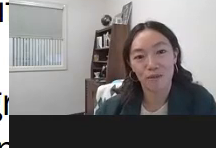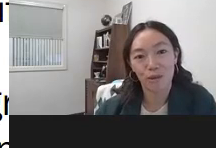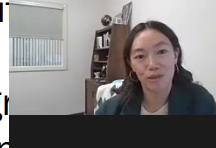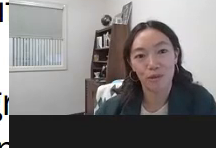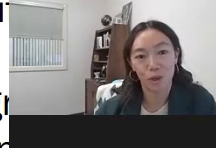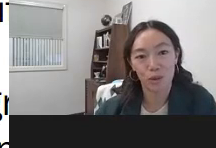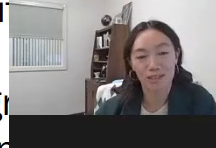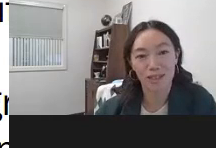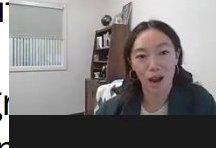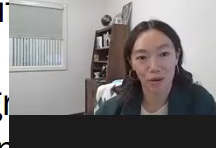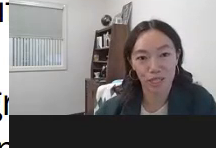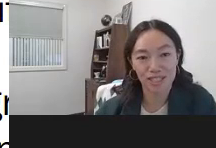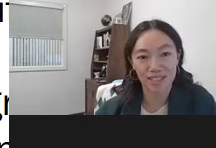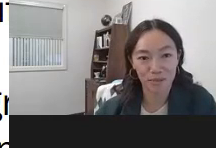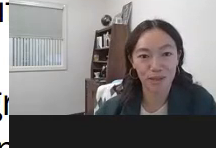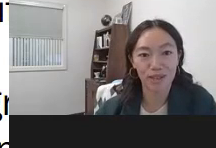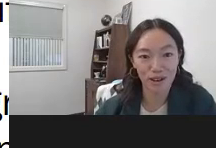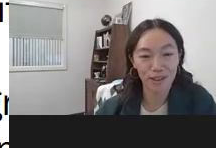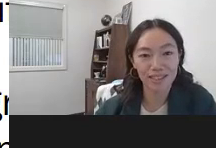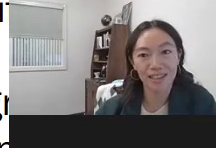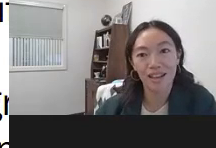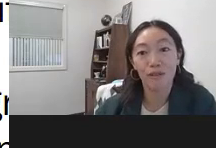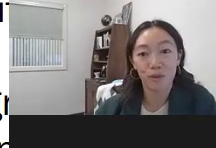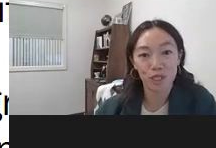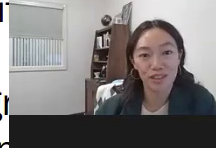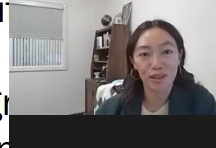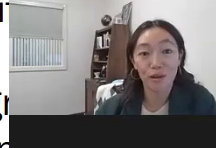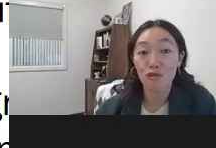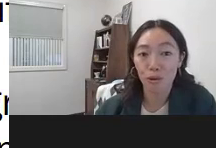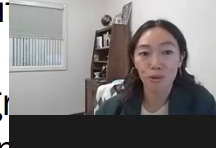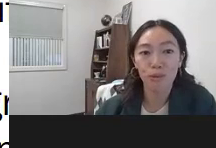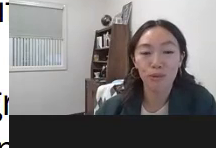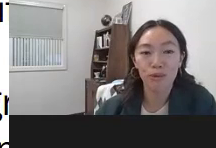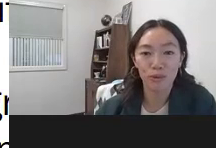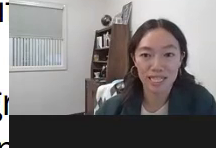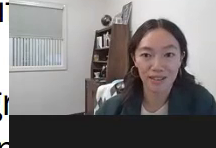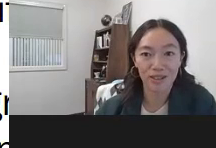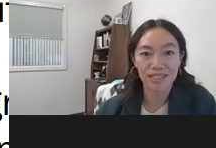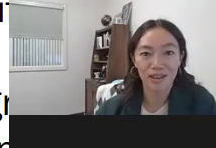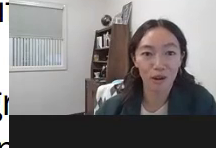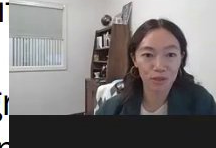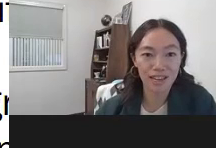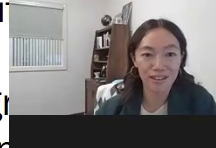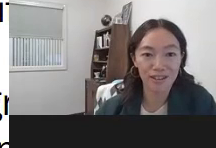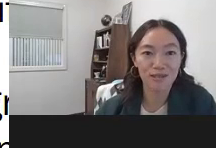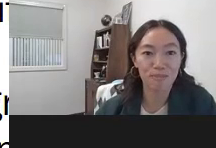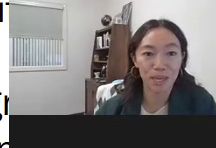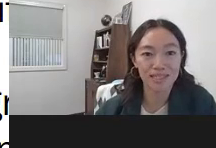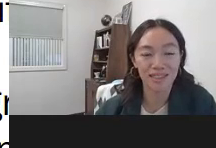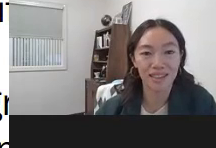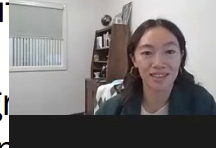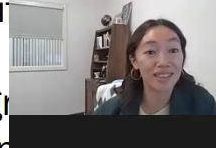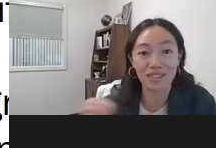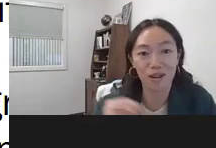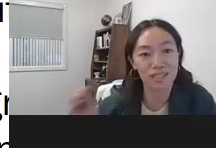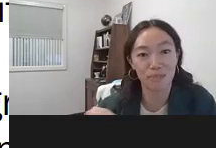you know, some folks, if you've worked with us in the outreach subcommittee, know this. Unfortunately, there are no retailers, hearth retailers